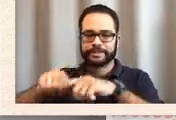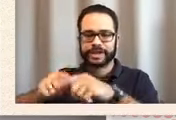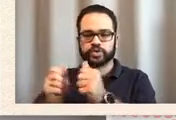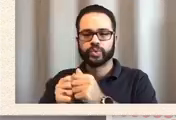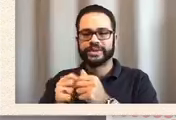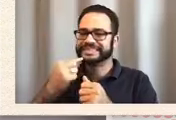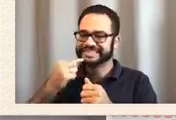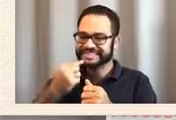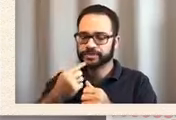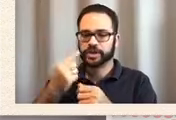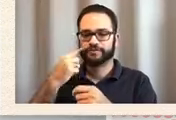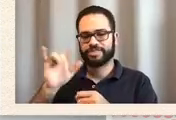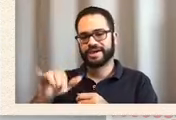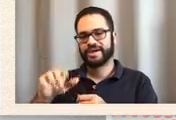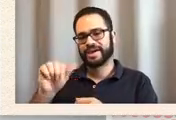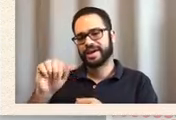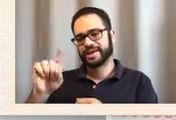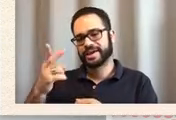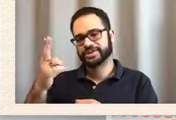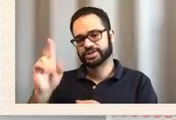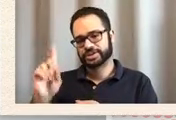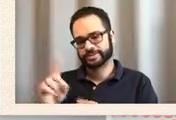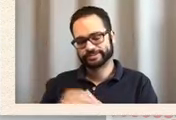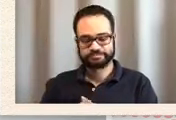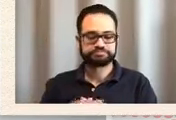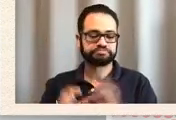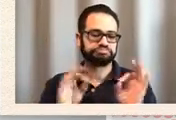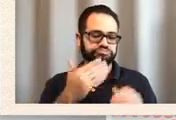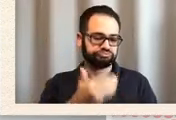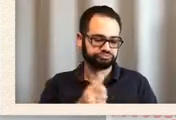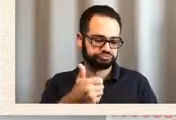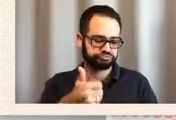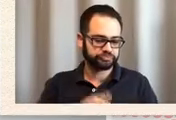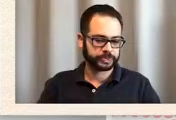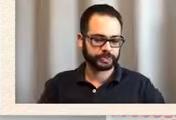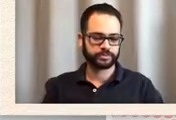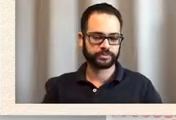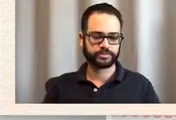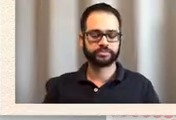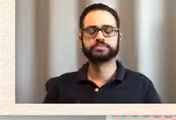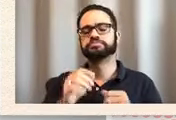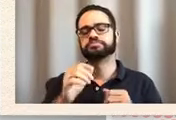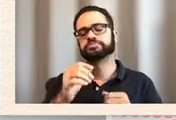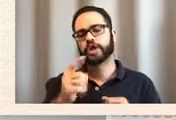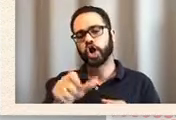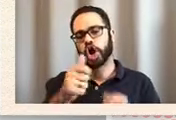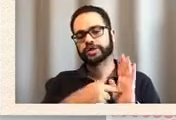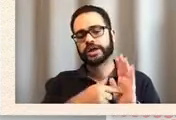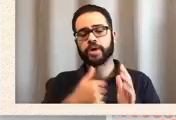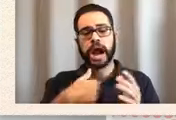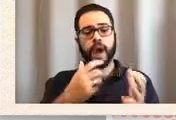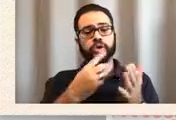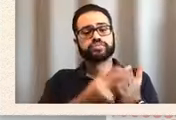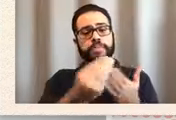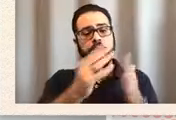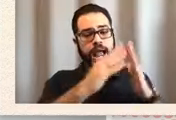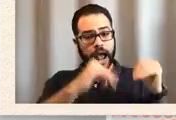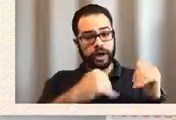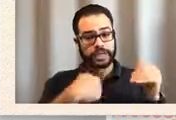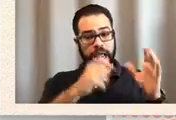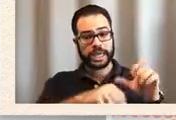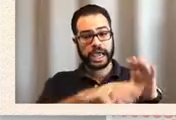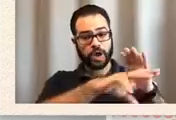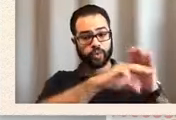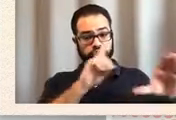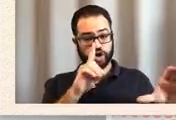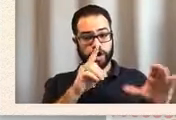ADHD. Gotcha. Thanks. How about this one? I want to buy a home. Can I withdraw my full account balance for the down